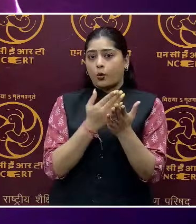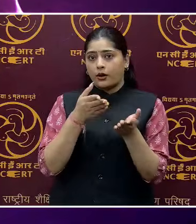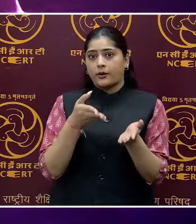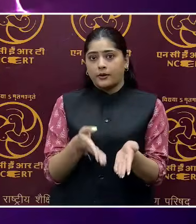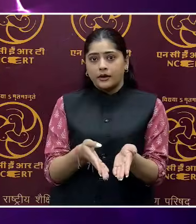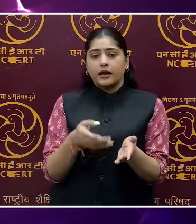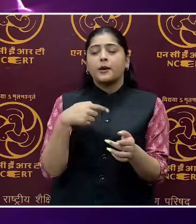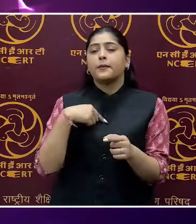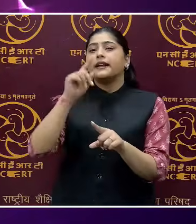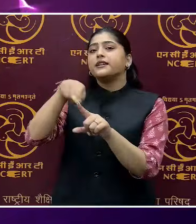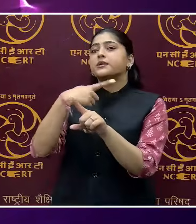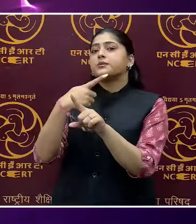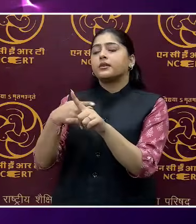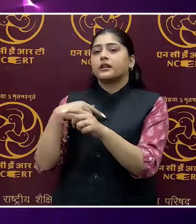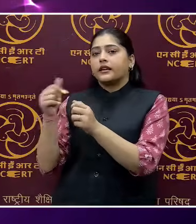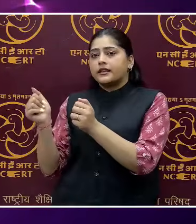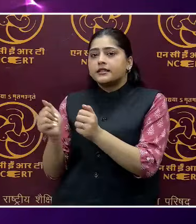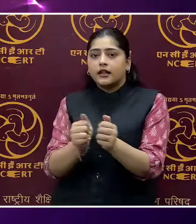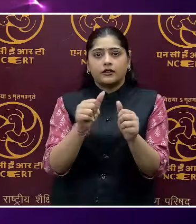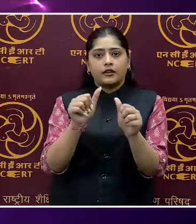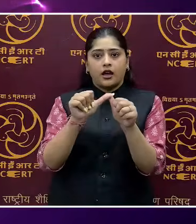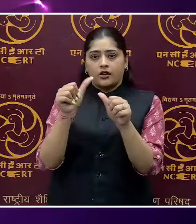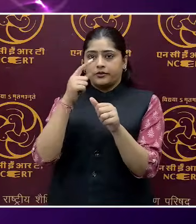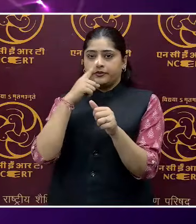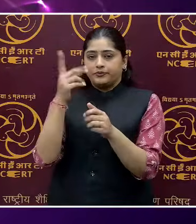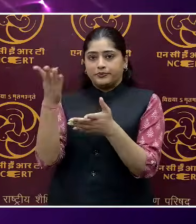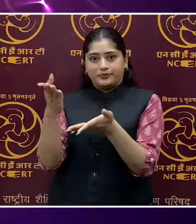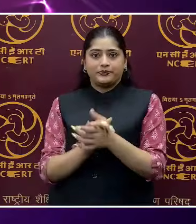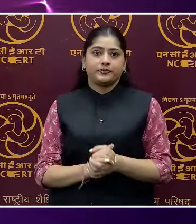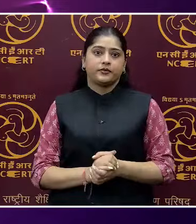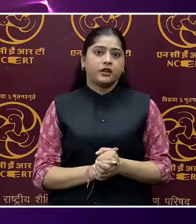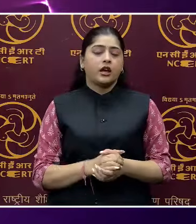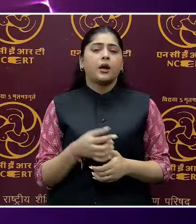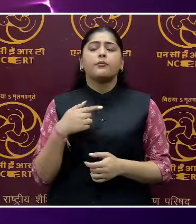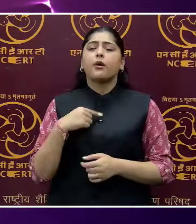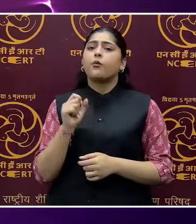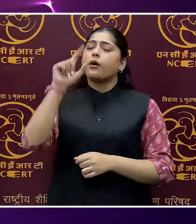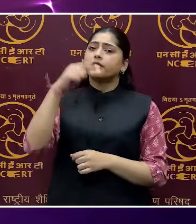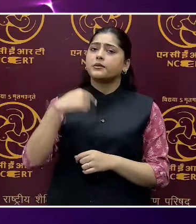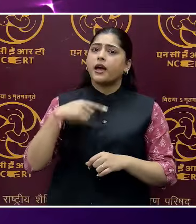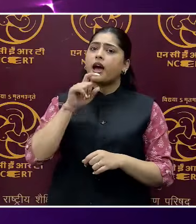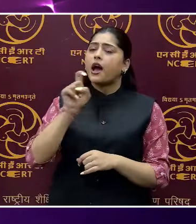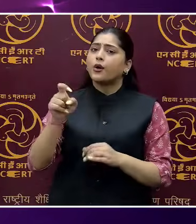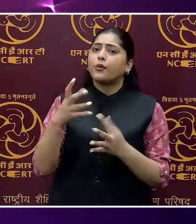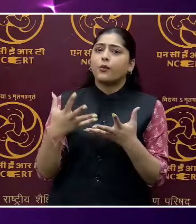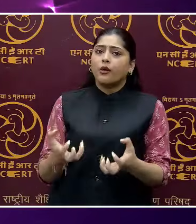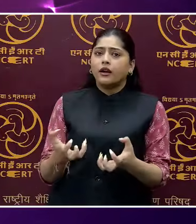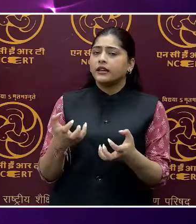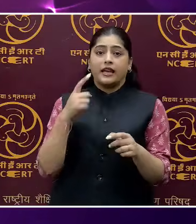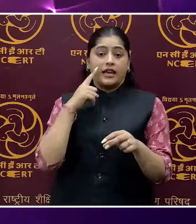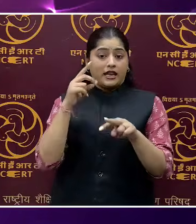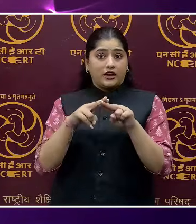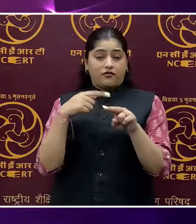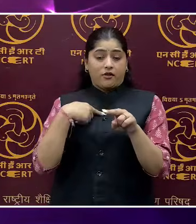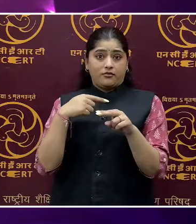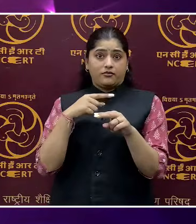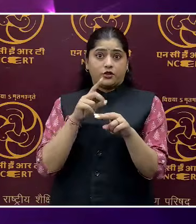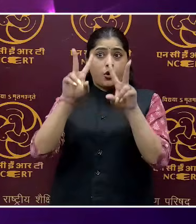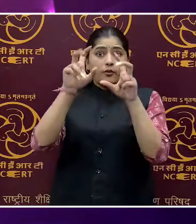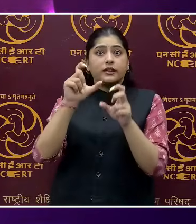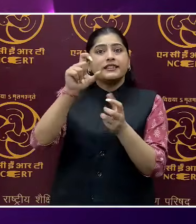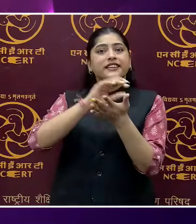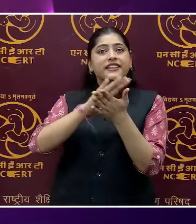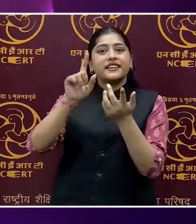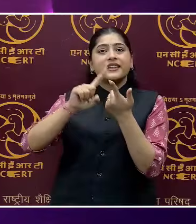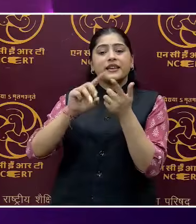our expert Anjana ma'am. Ma'am, the first thing that I want to ask you, that when it comes to the chemistry subject, okay,